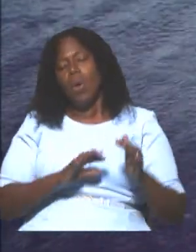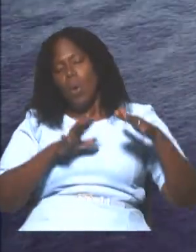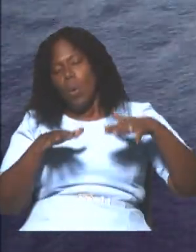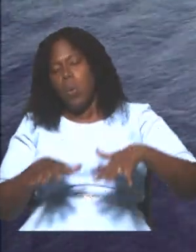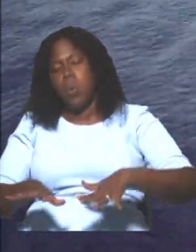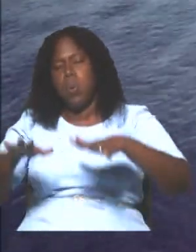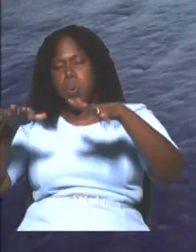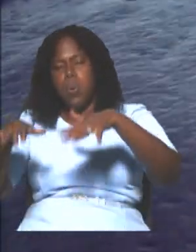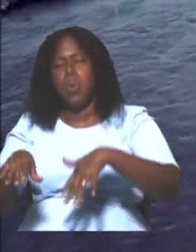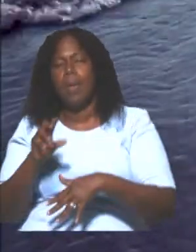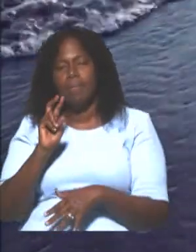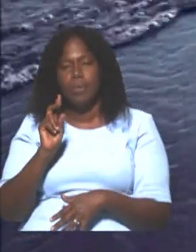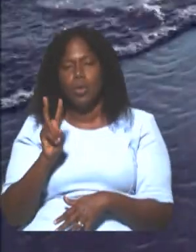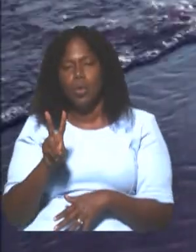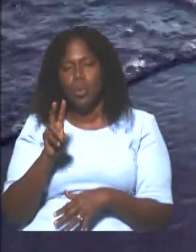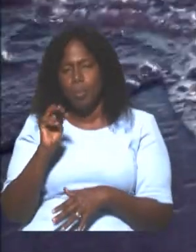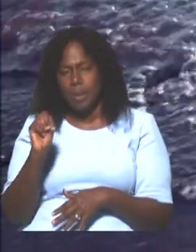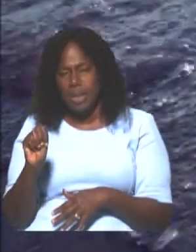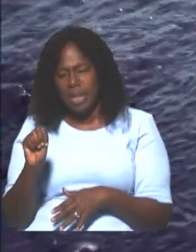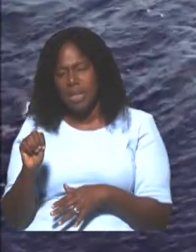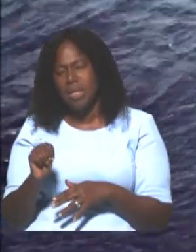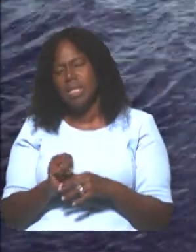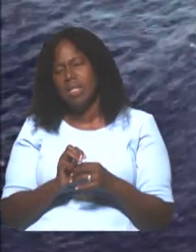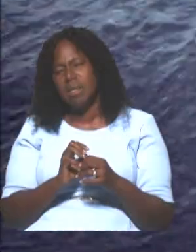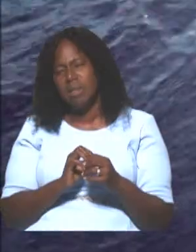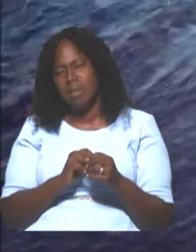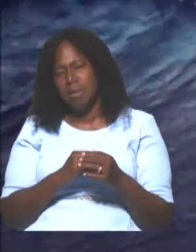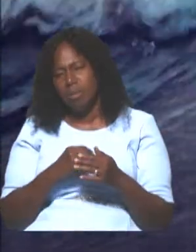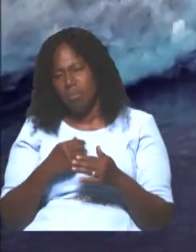meter in sheltered areas. Our winds will range